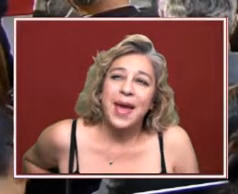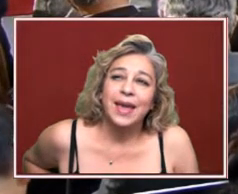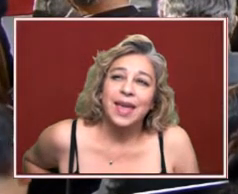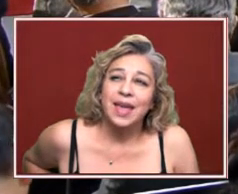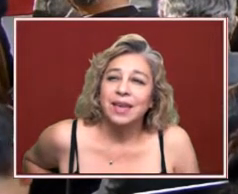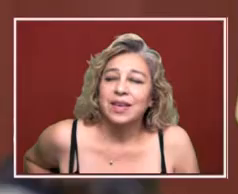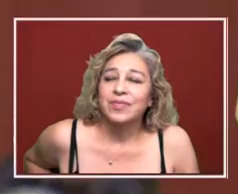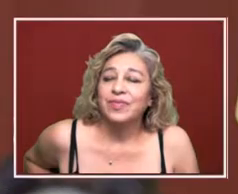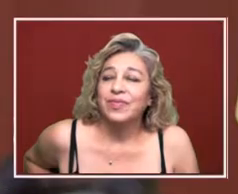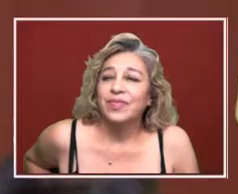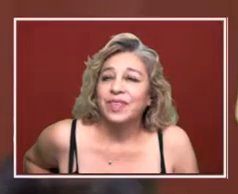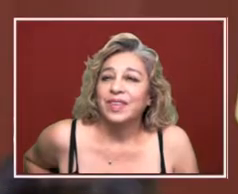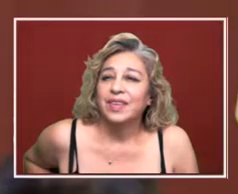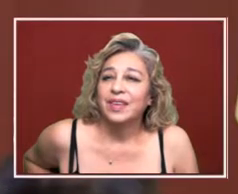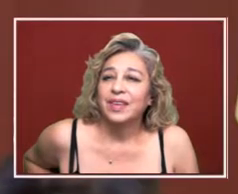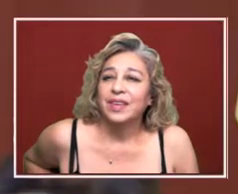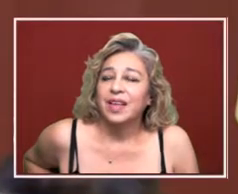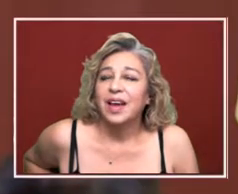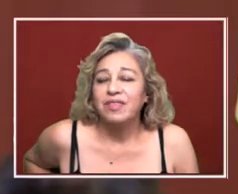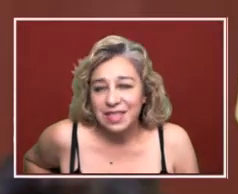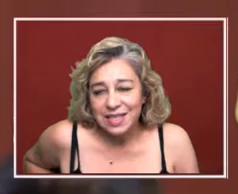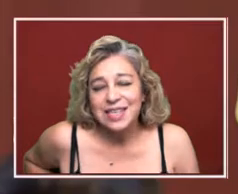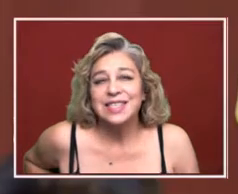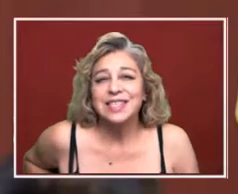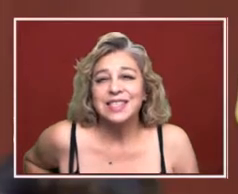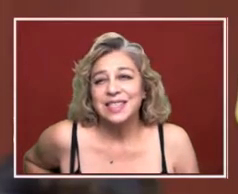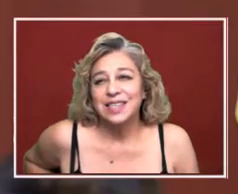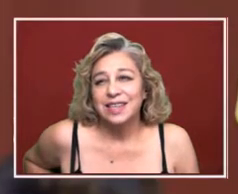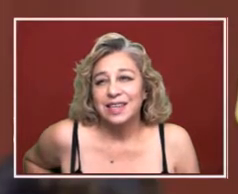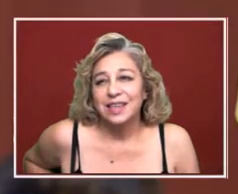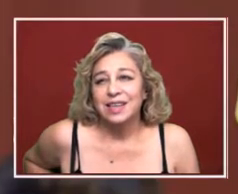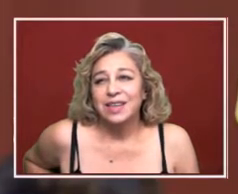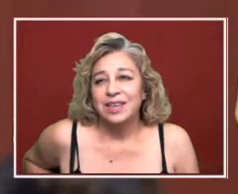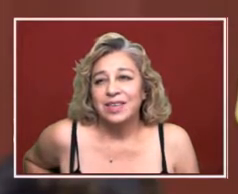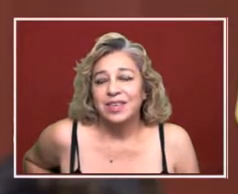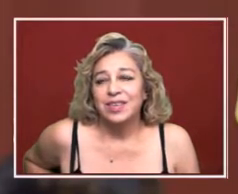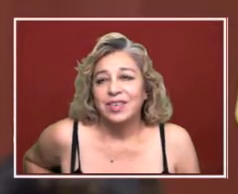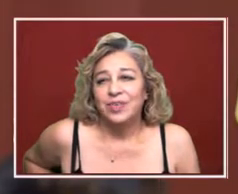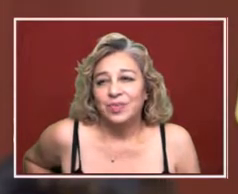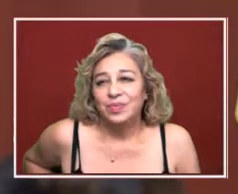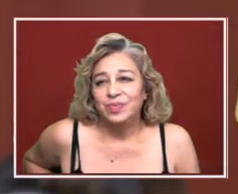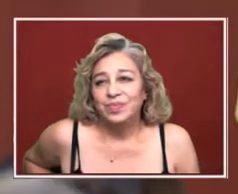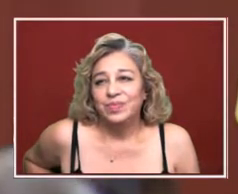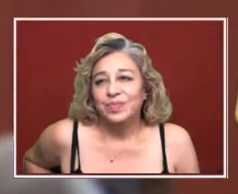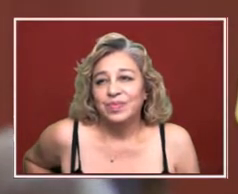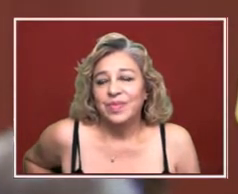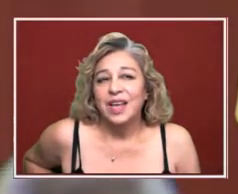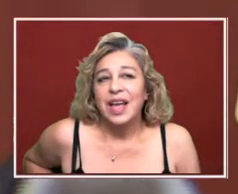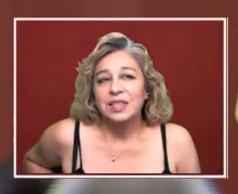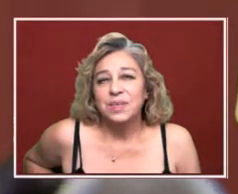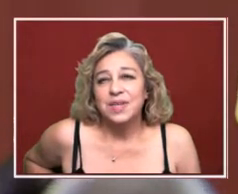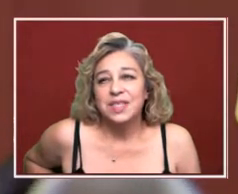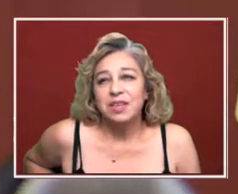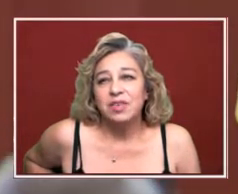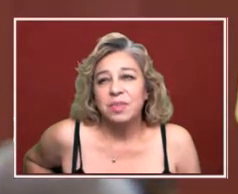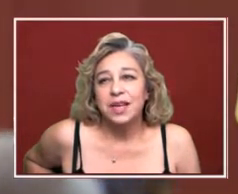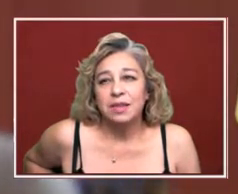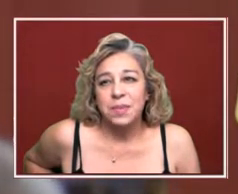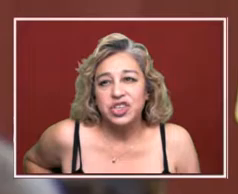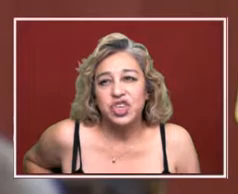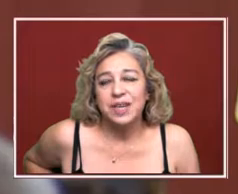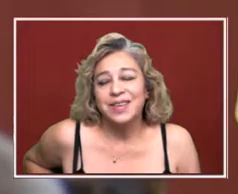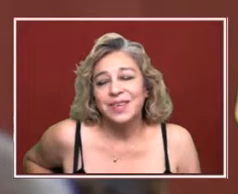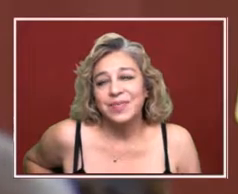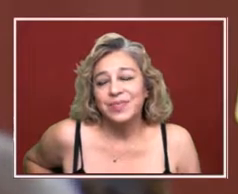de los ciudadanos. Of the citizens. Como lo mencionó Marcelo Ebrard, as Marcelo Ebrard